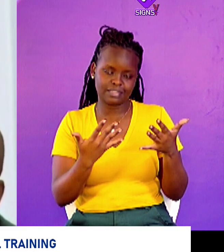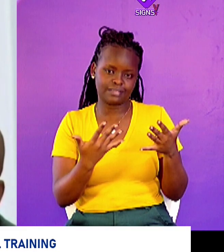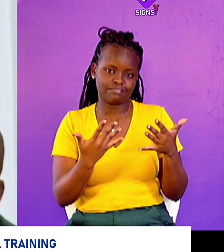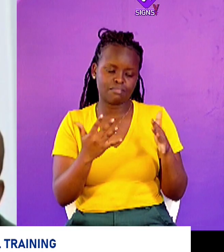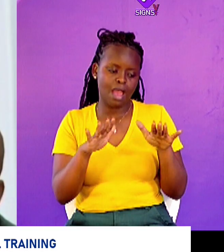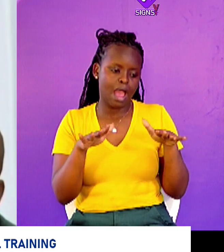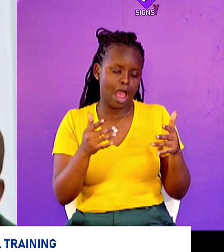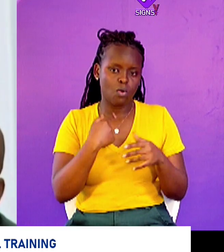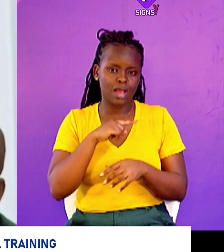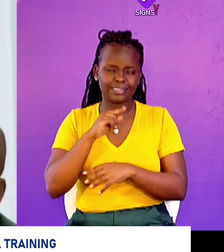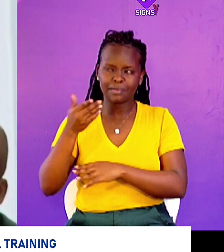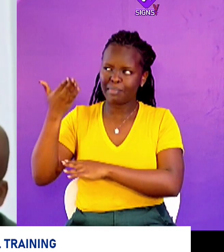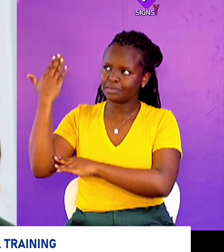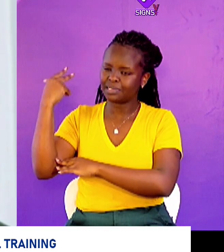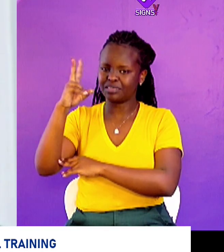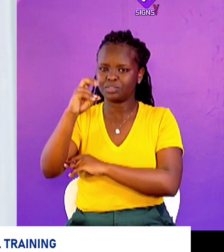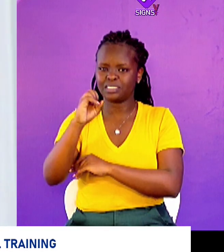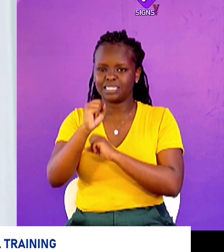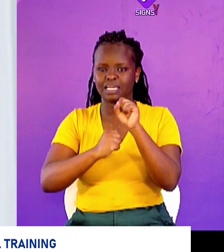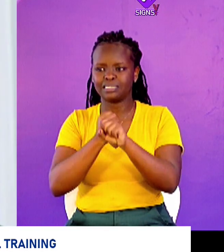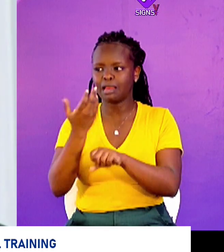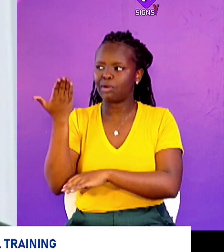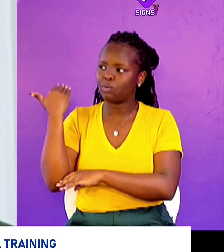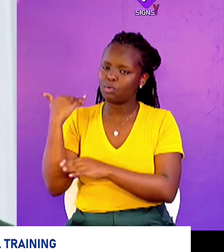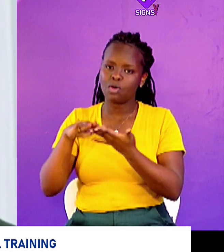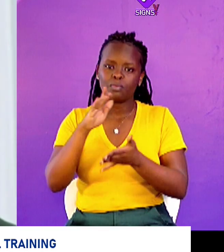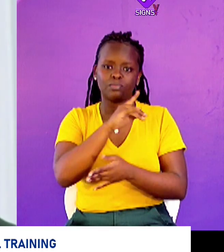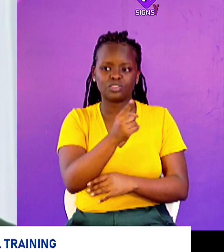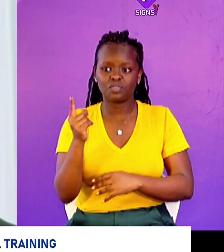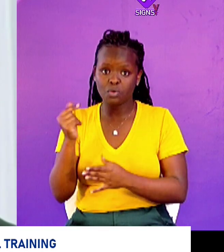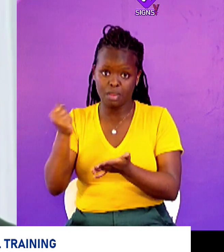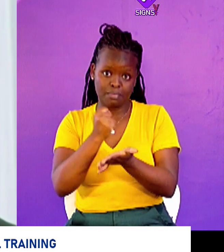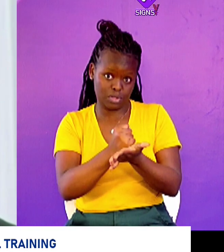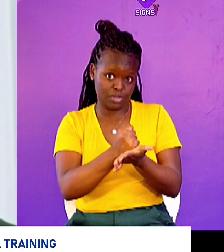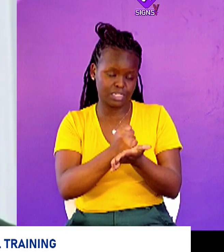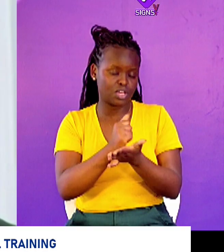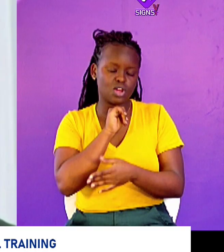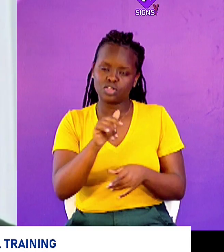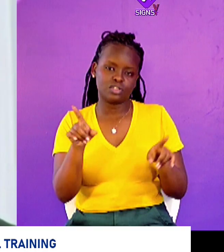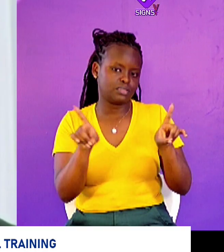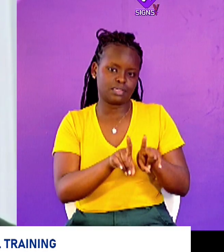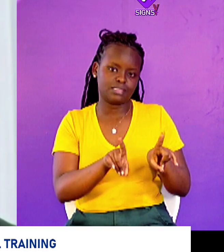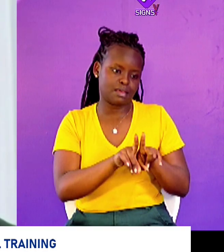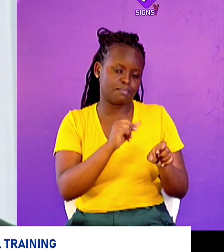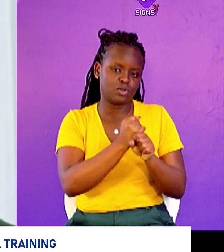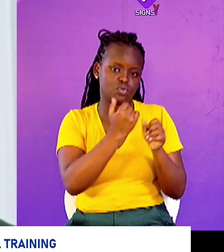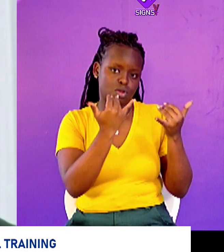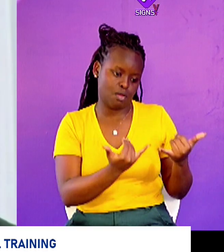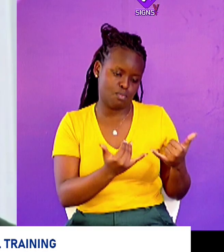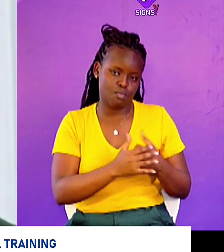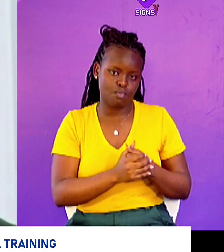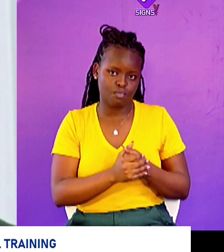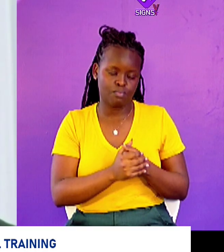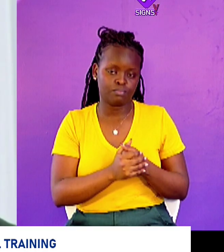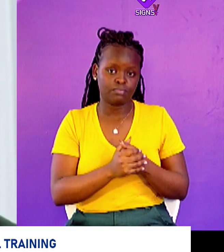we used to do things 20 years ago, when most of you were employed, is not the way we do them today.